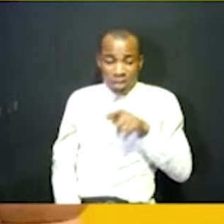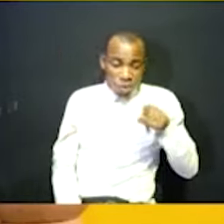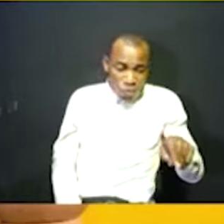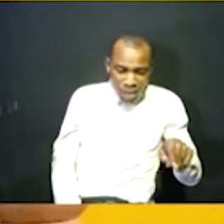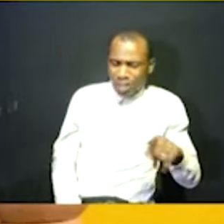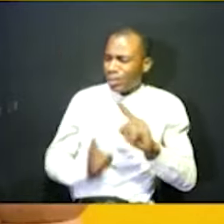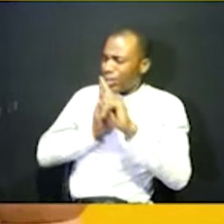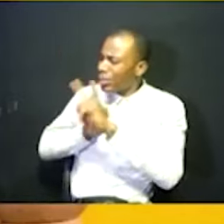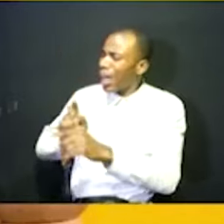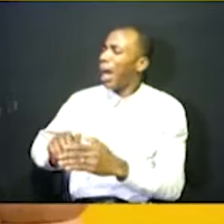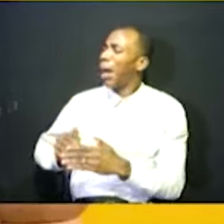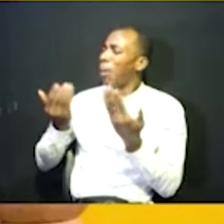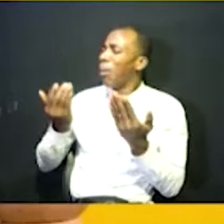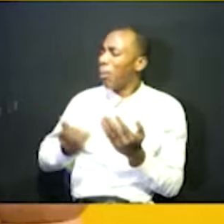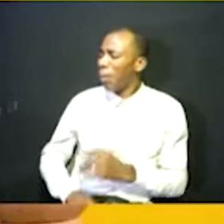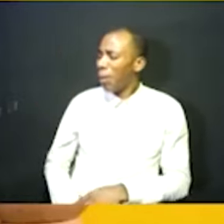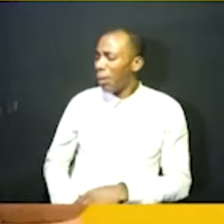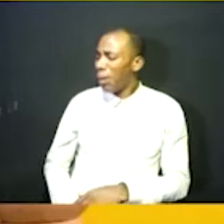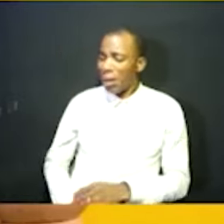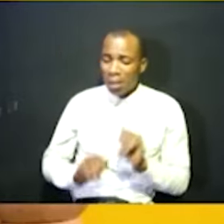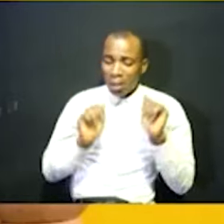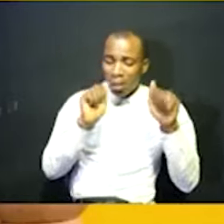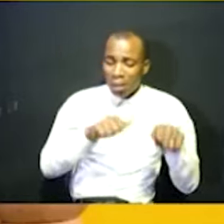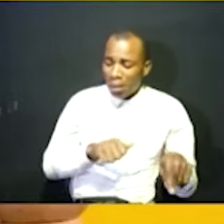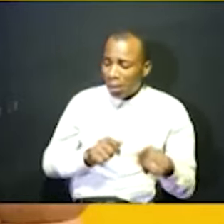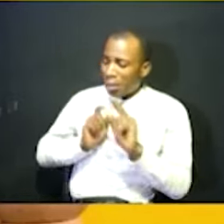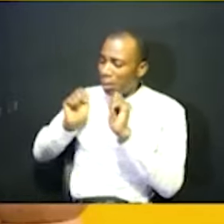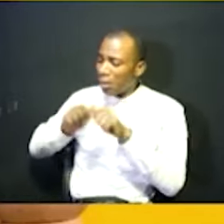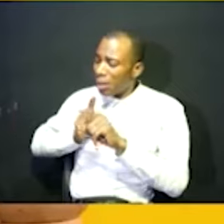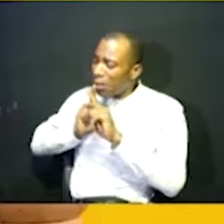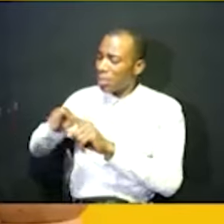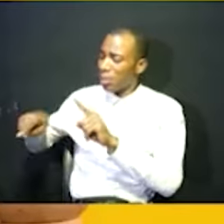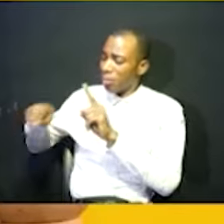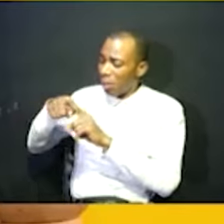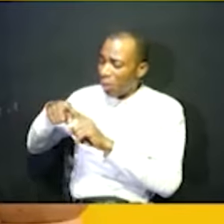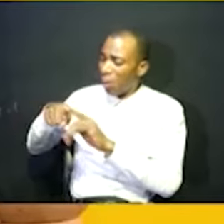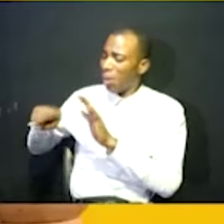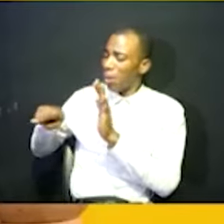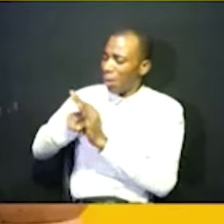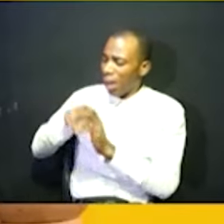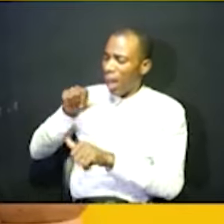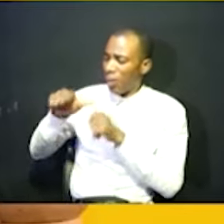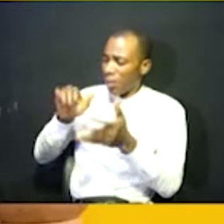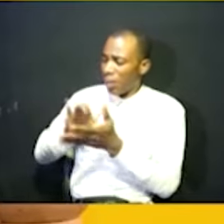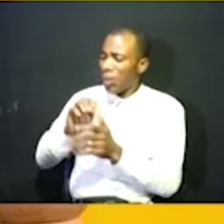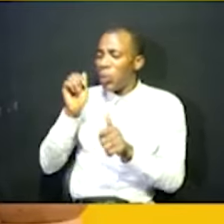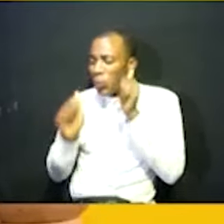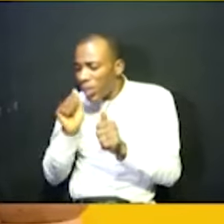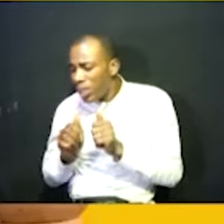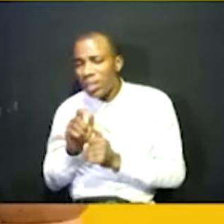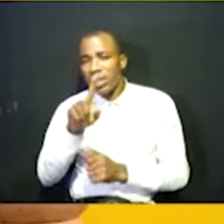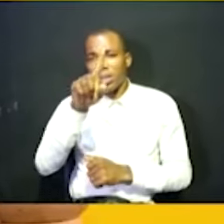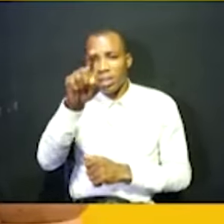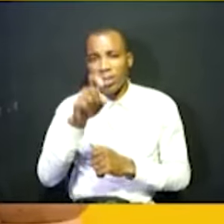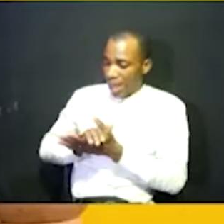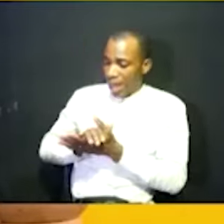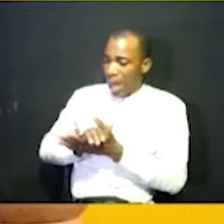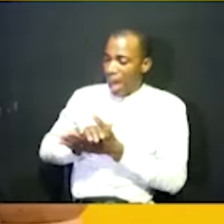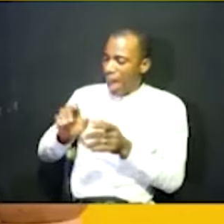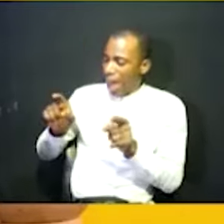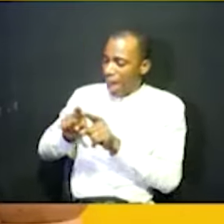say about the institution of marriage and the character and nature of God who instituted